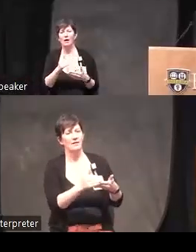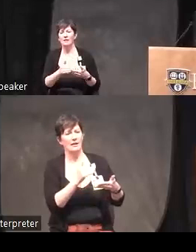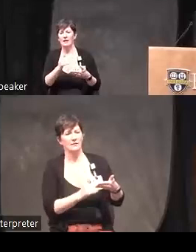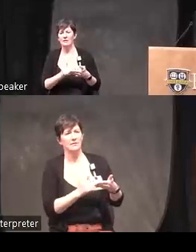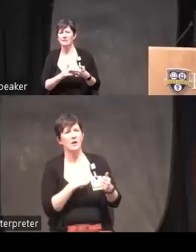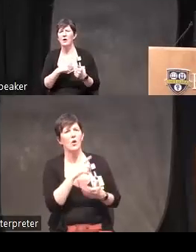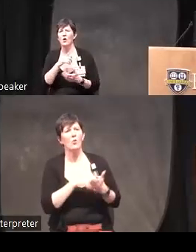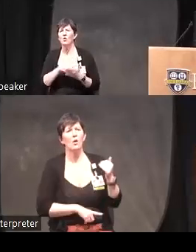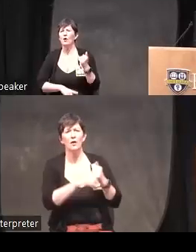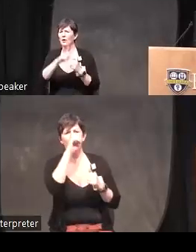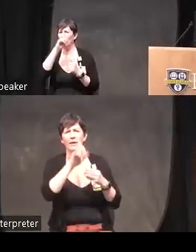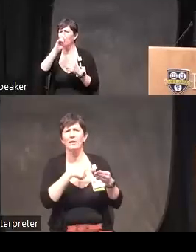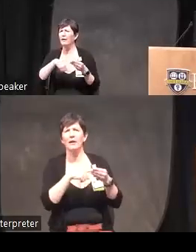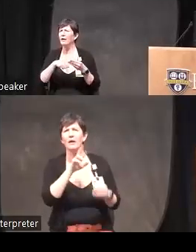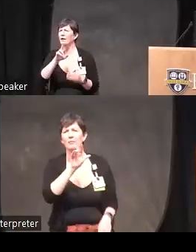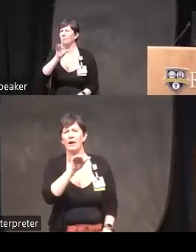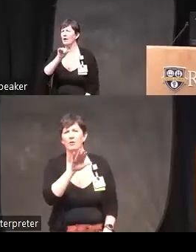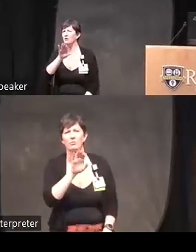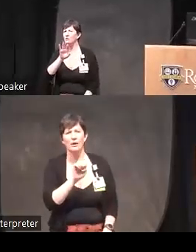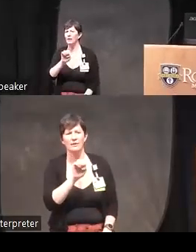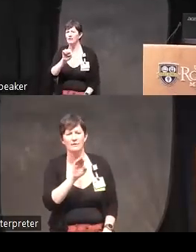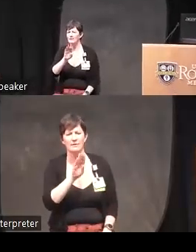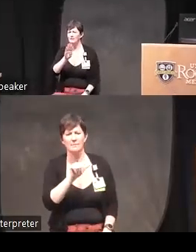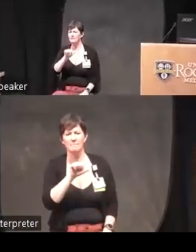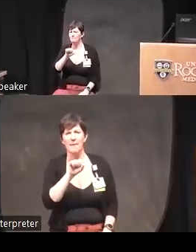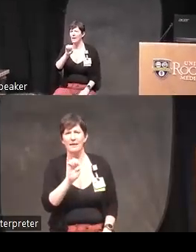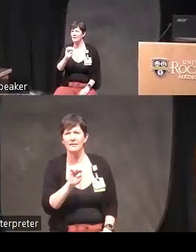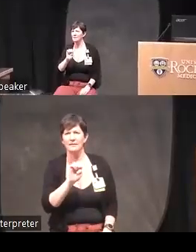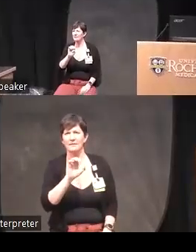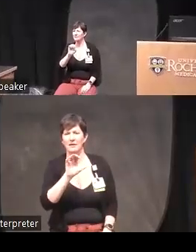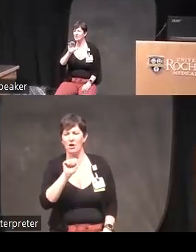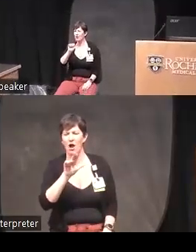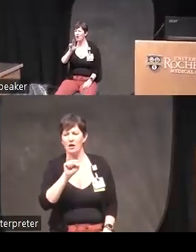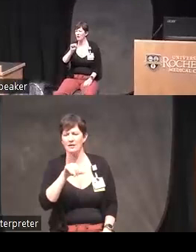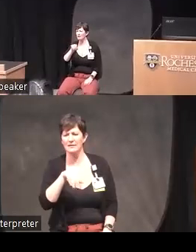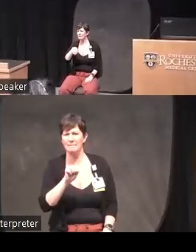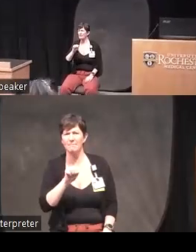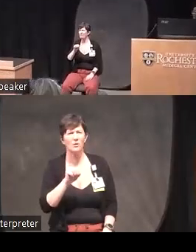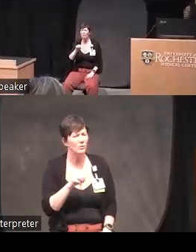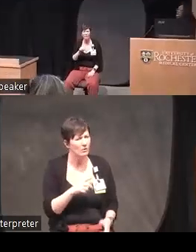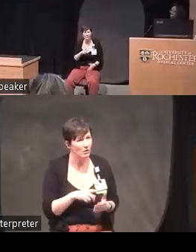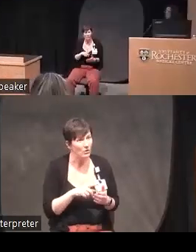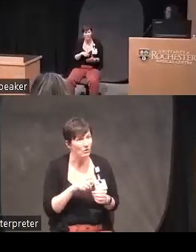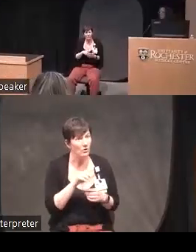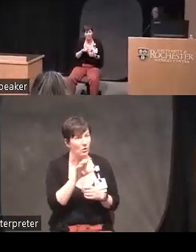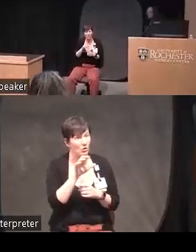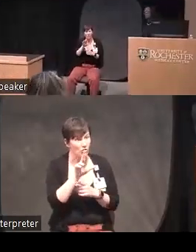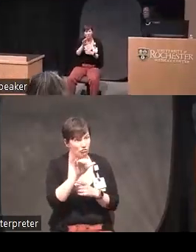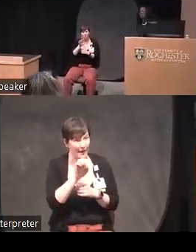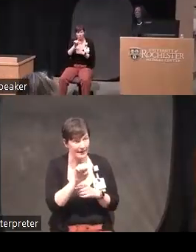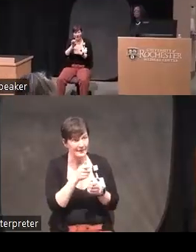What do you think about race-based caucusing as a model for disentangling racism? Race-based